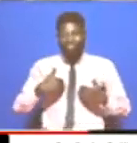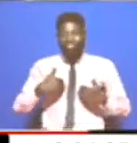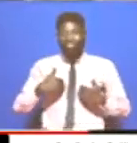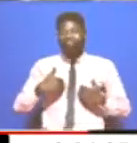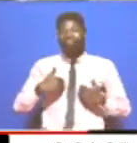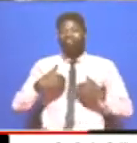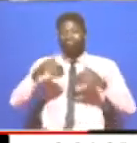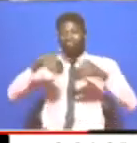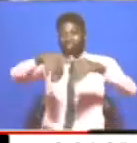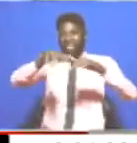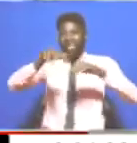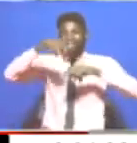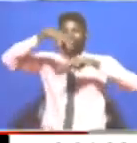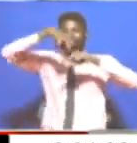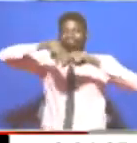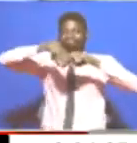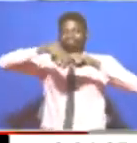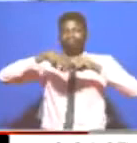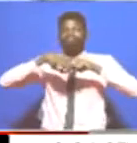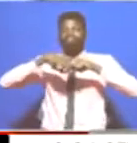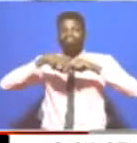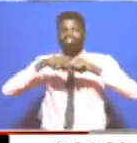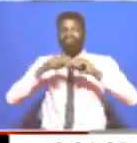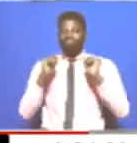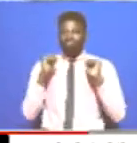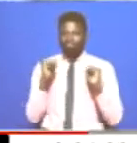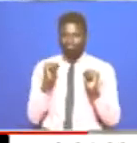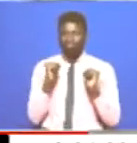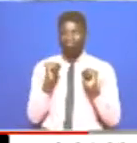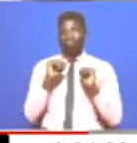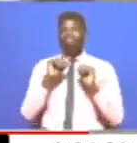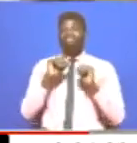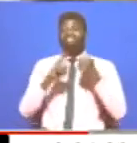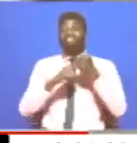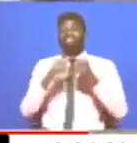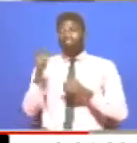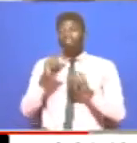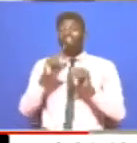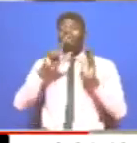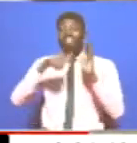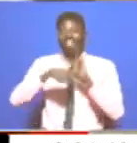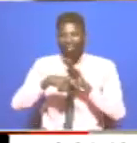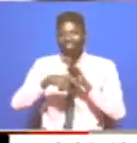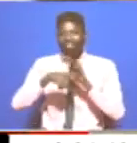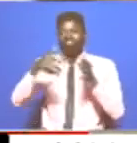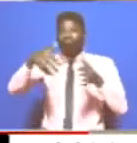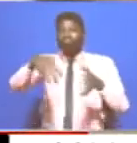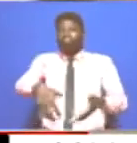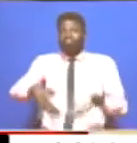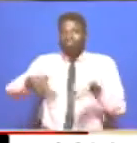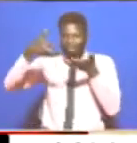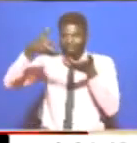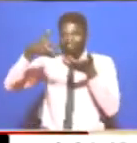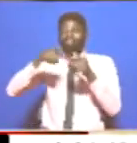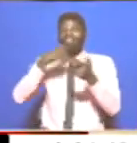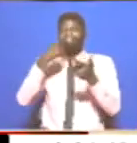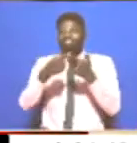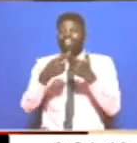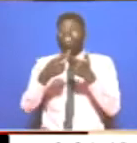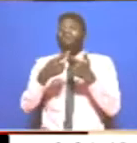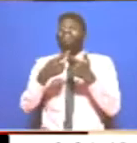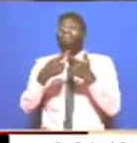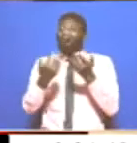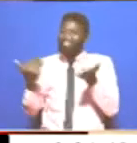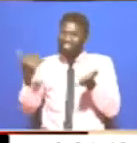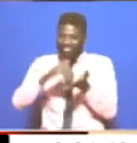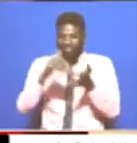6 months later, his skull was excavated. Another burial ceremony befitting a king was